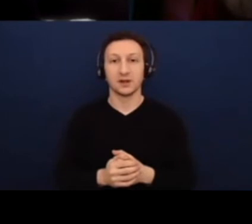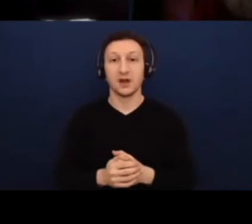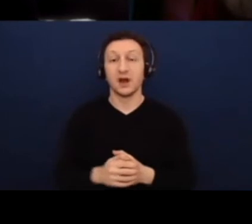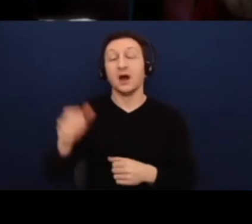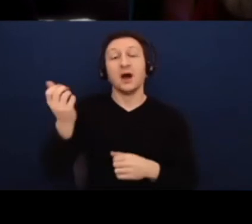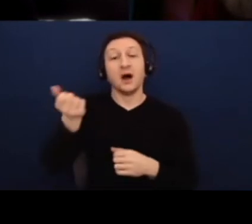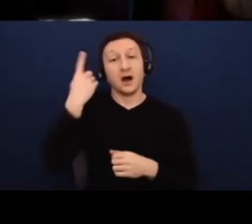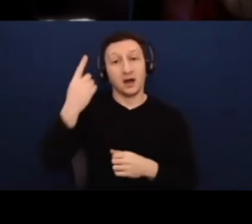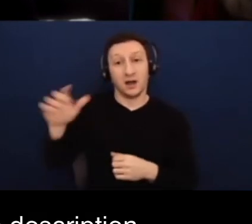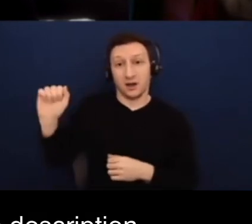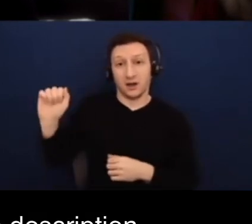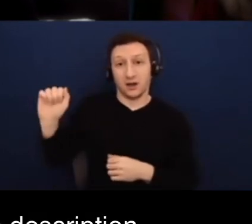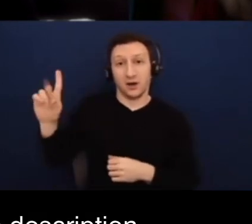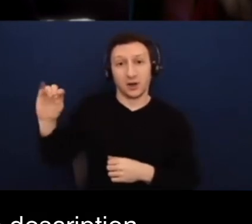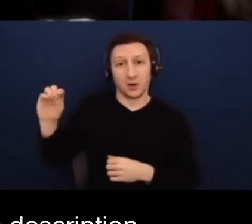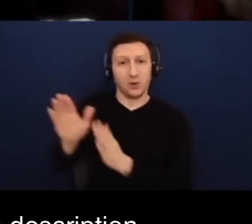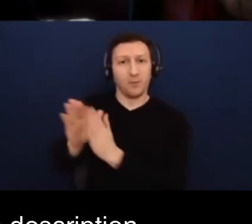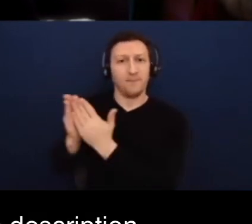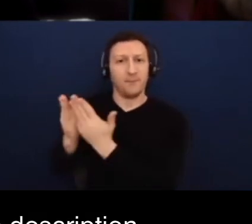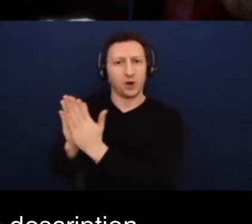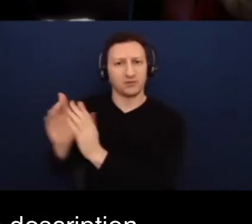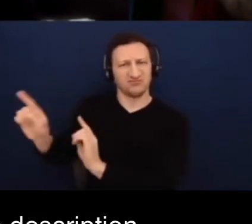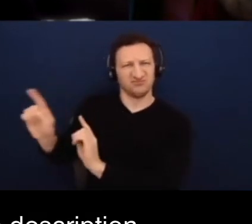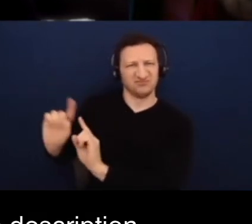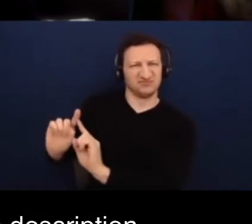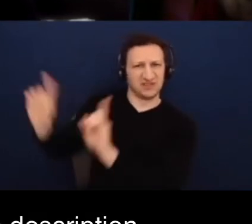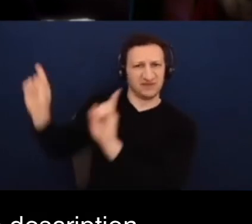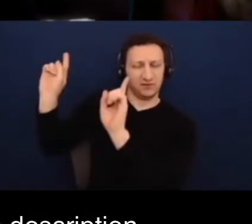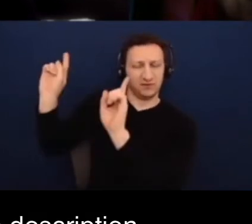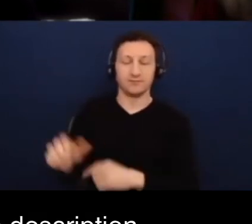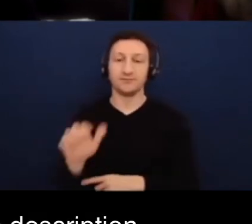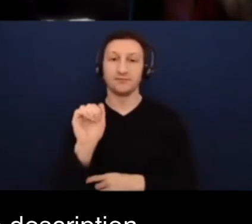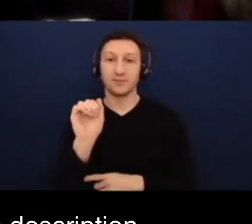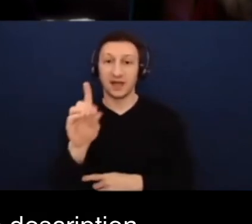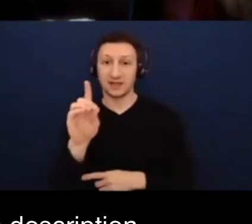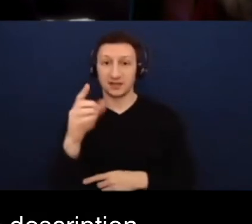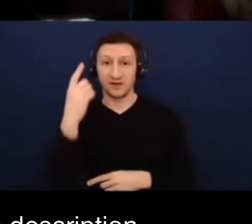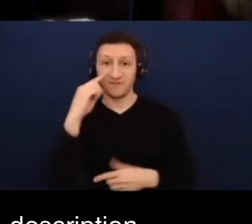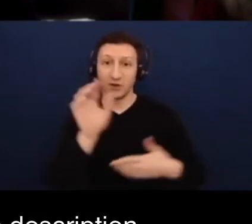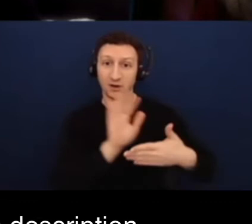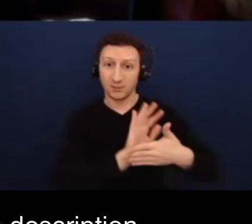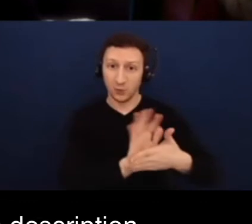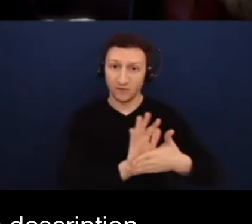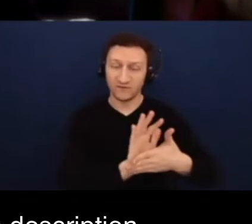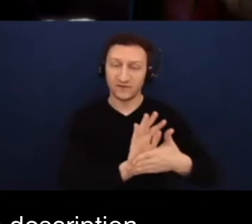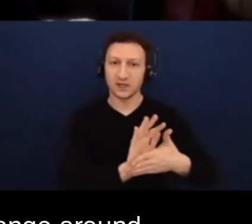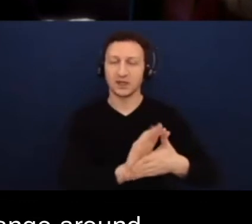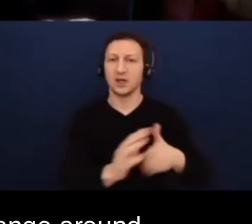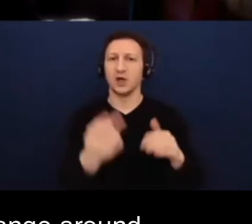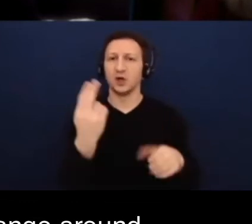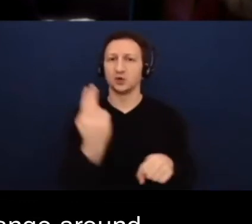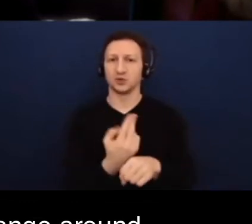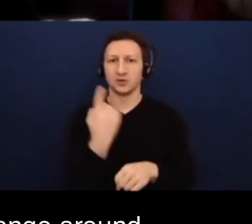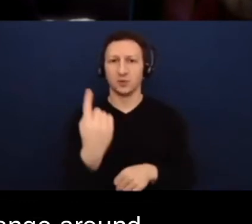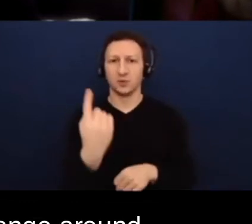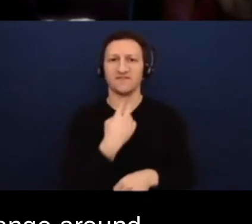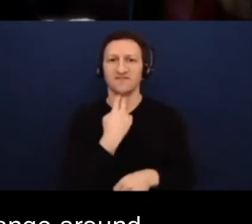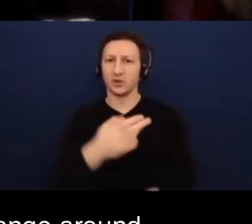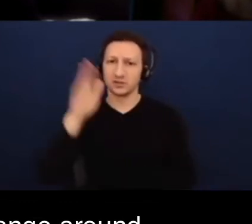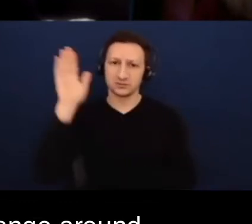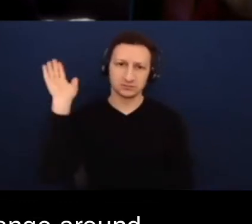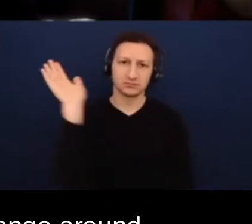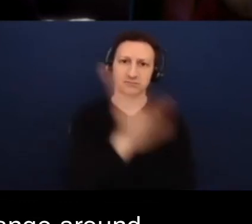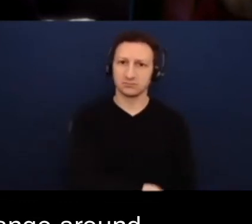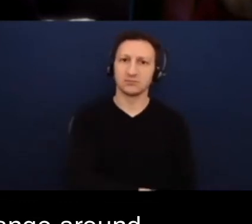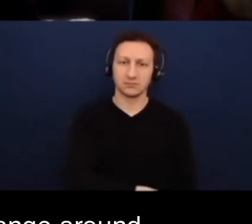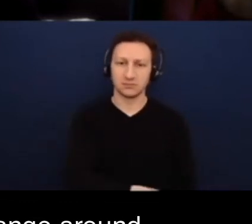book, usually the audio description for a film is one voice. It's not going to change around into